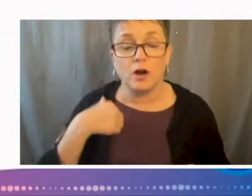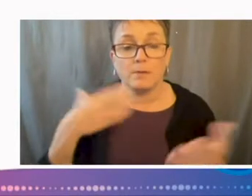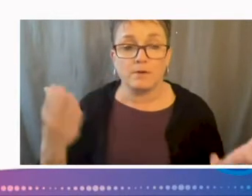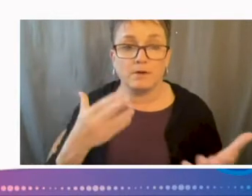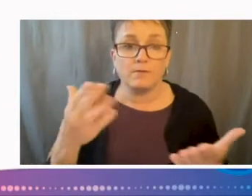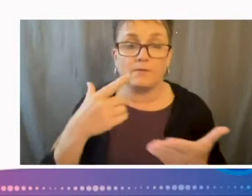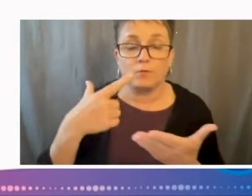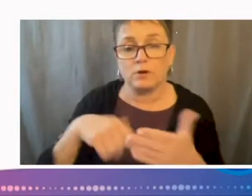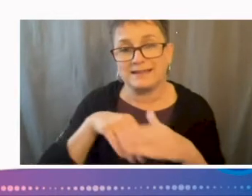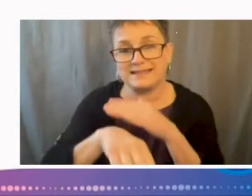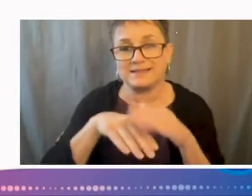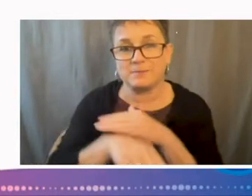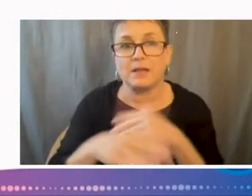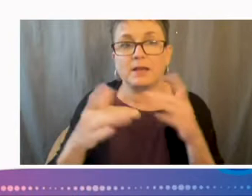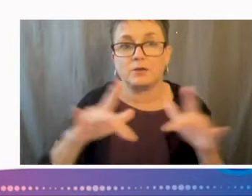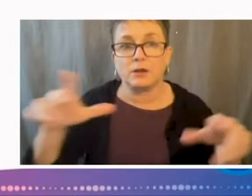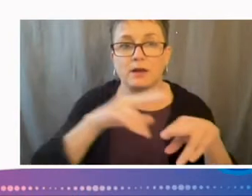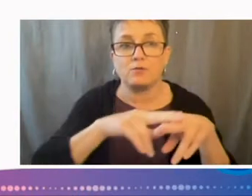systems.